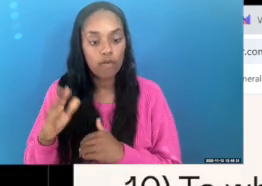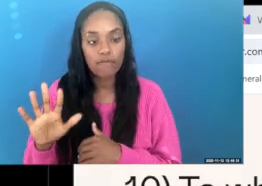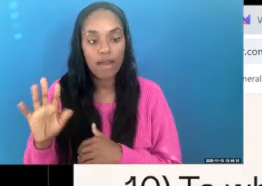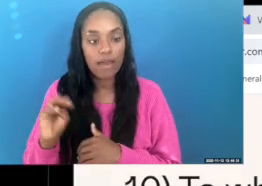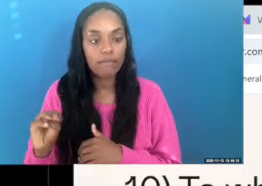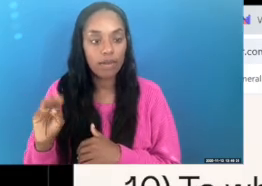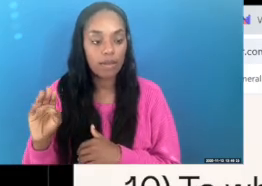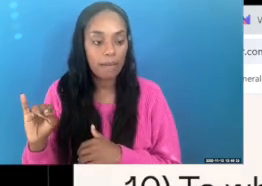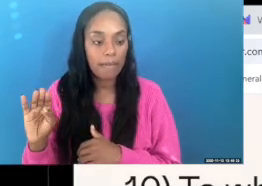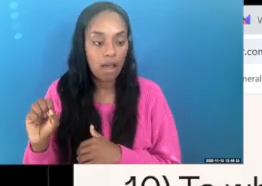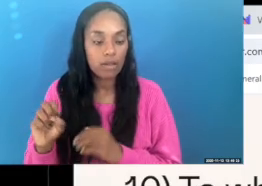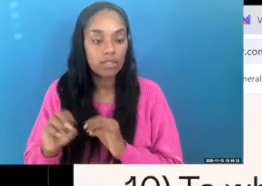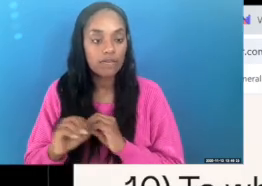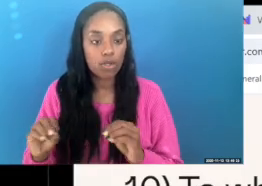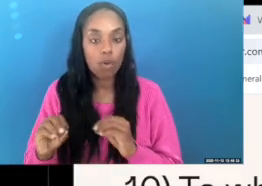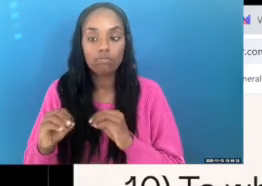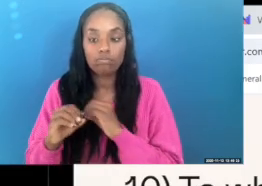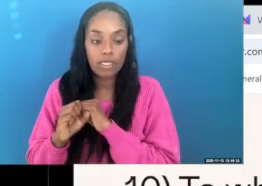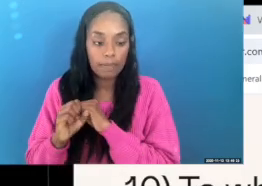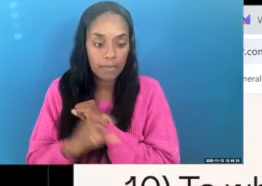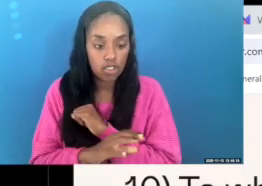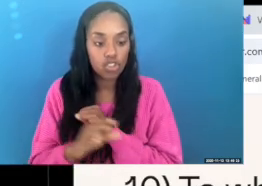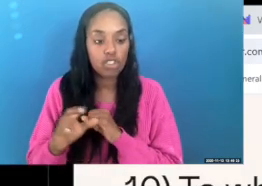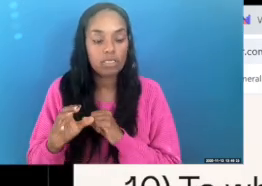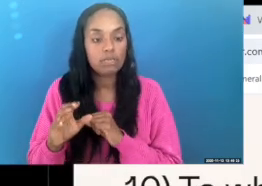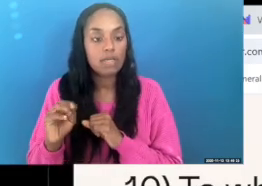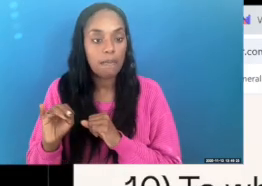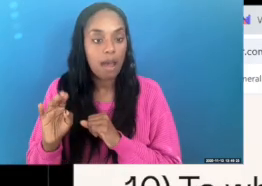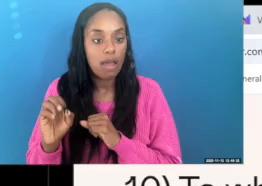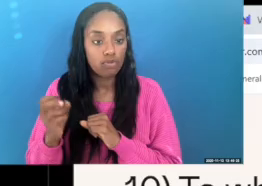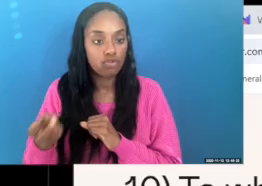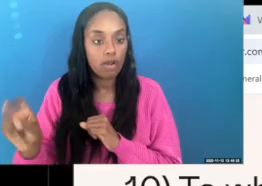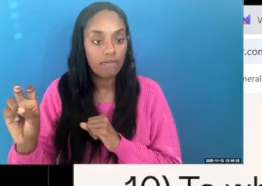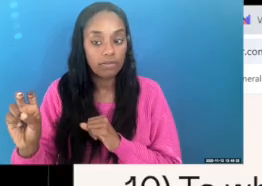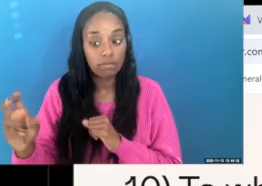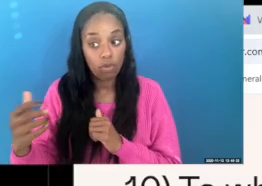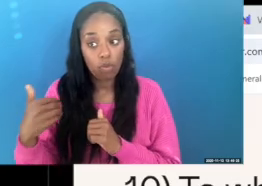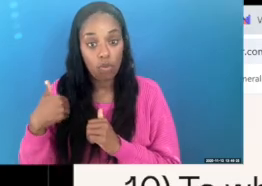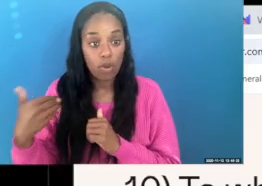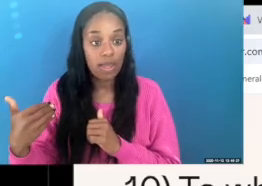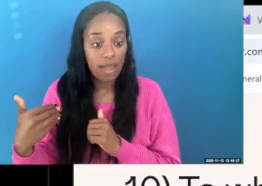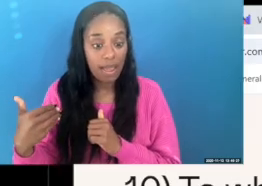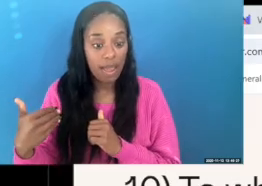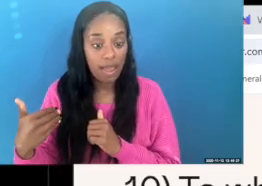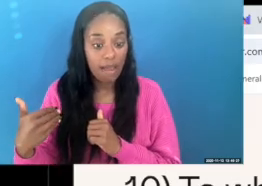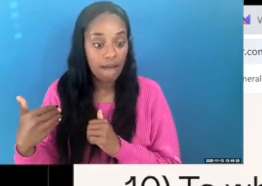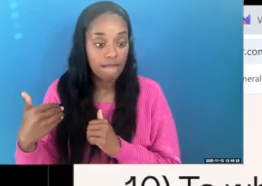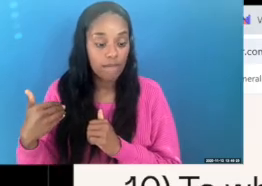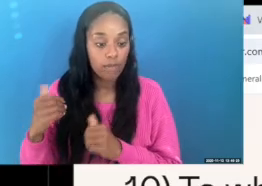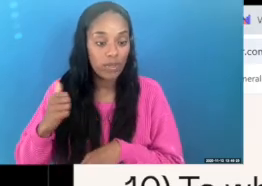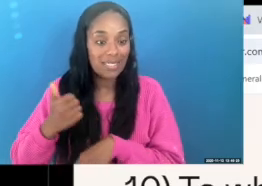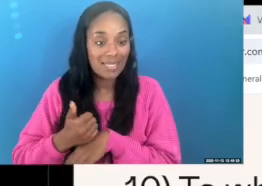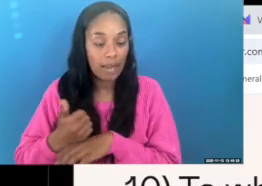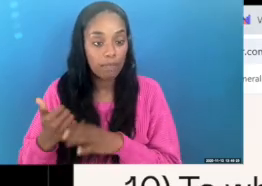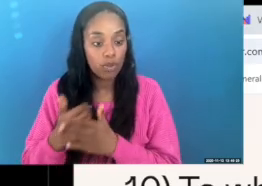tractors and has a bit of experience there as well. Got over more than 5 million miles of